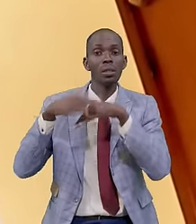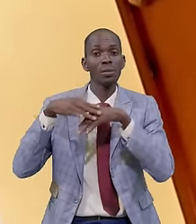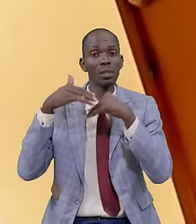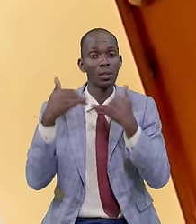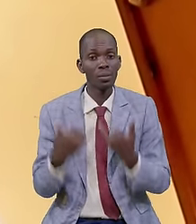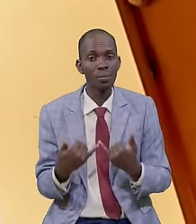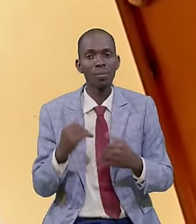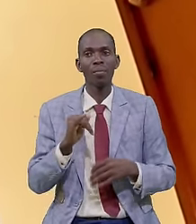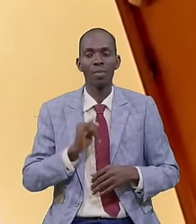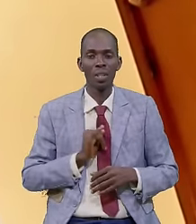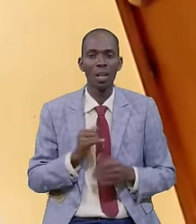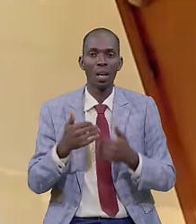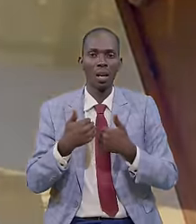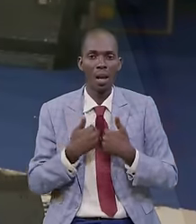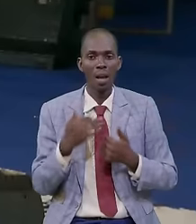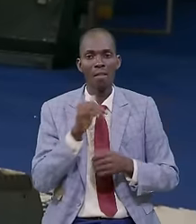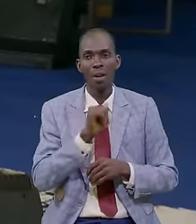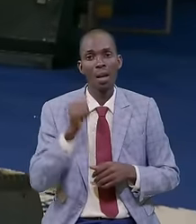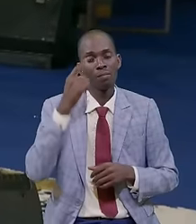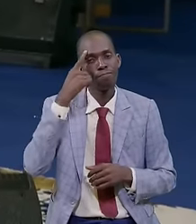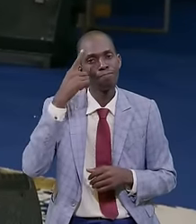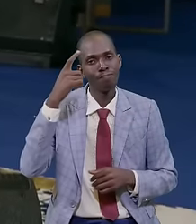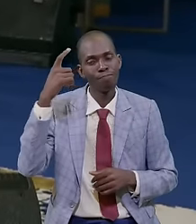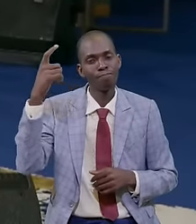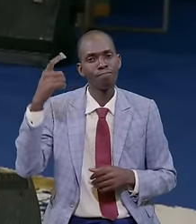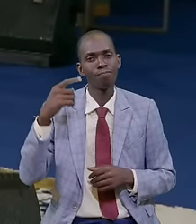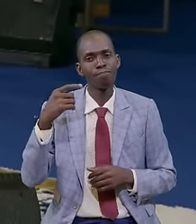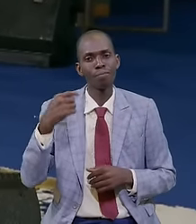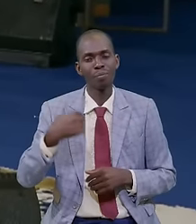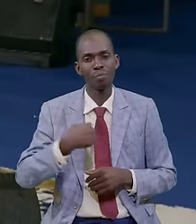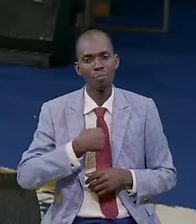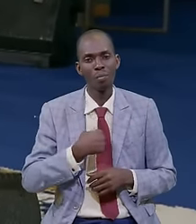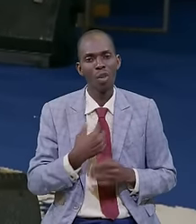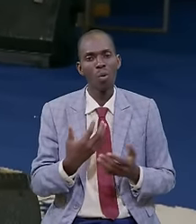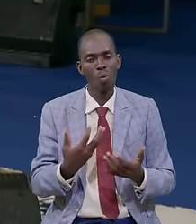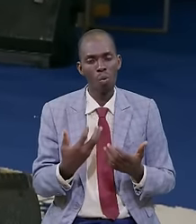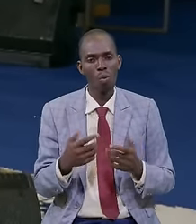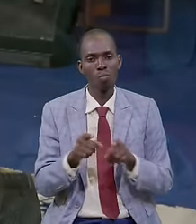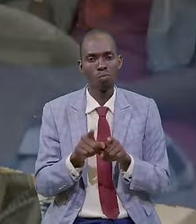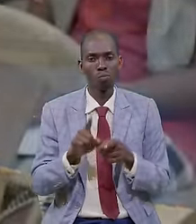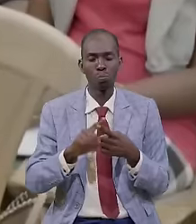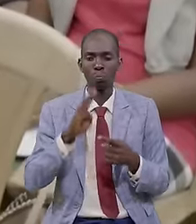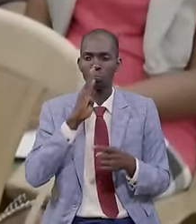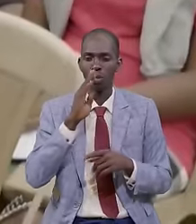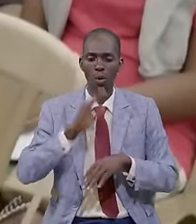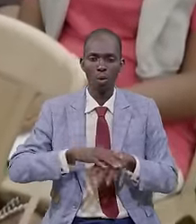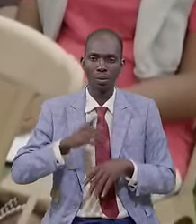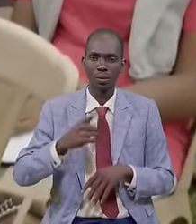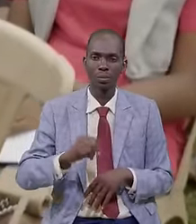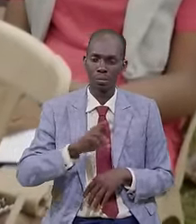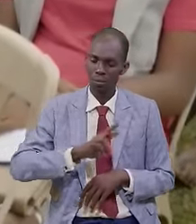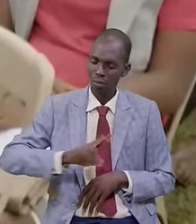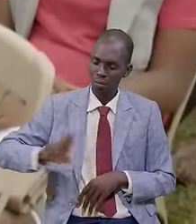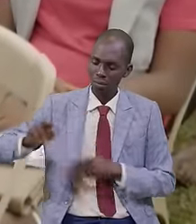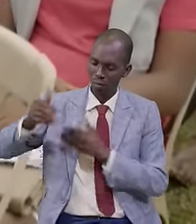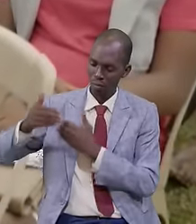a dream that I want to be on the right side when I get over